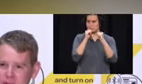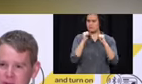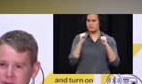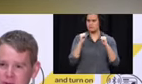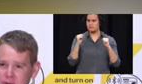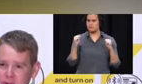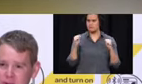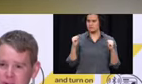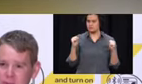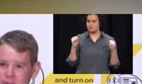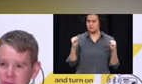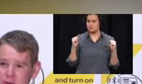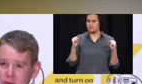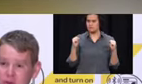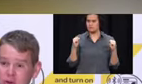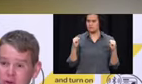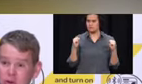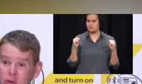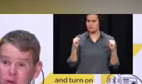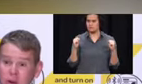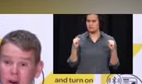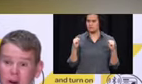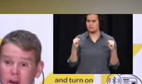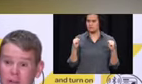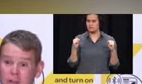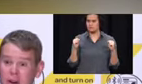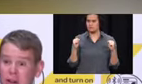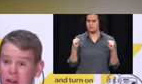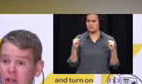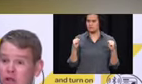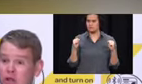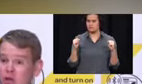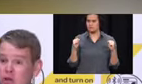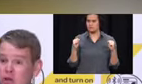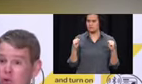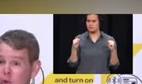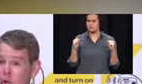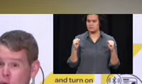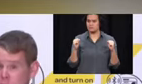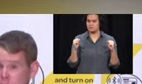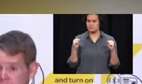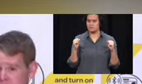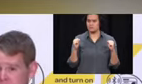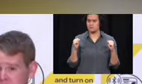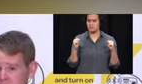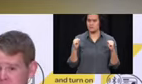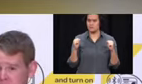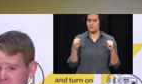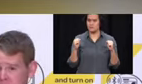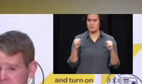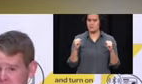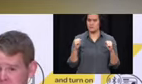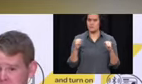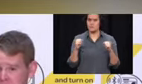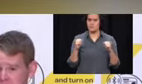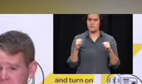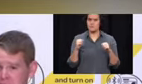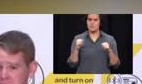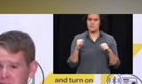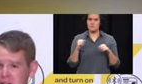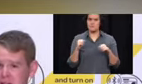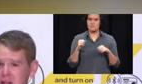for them to drive a short distance